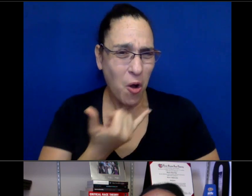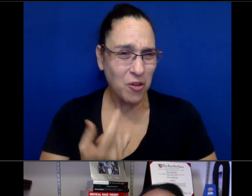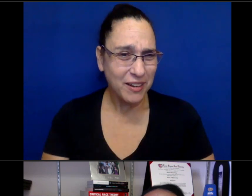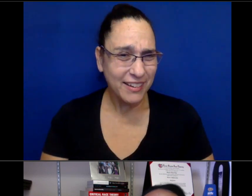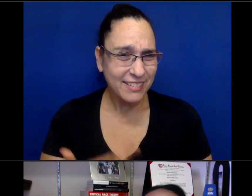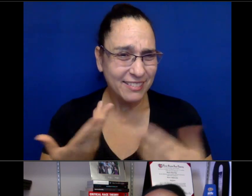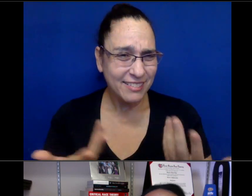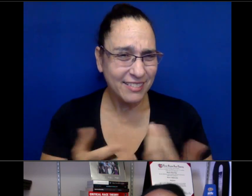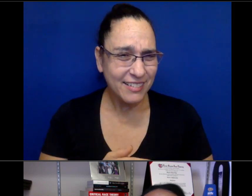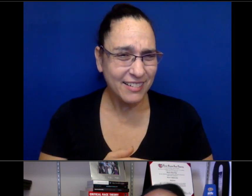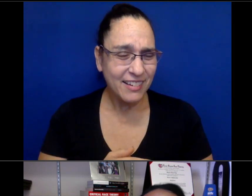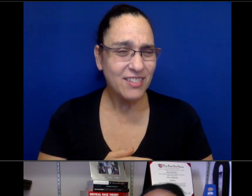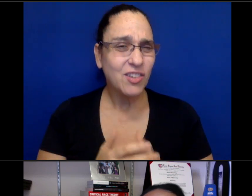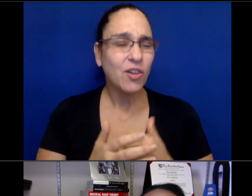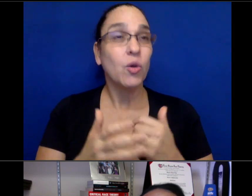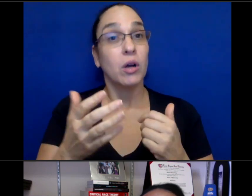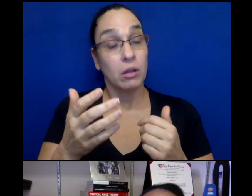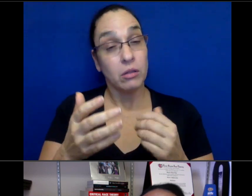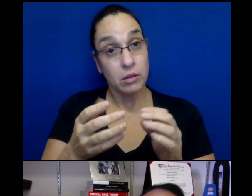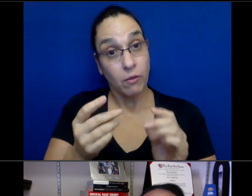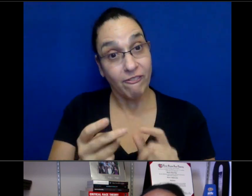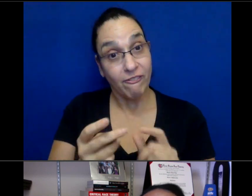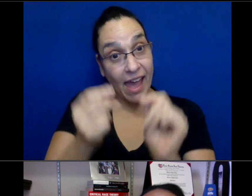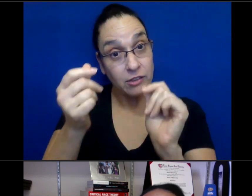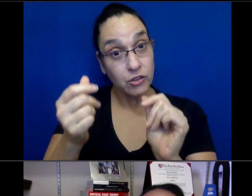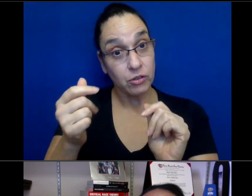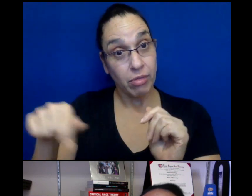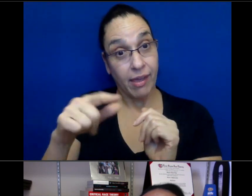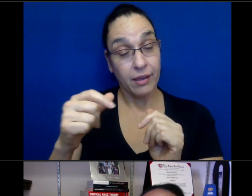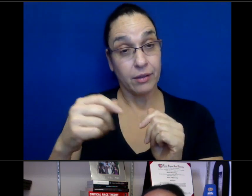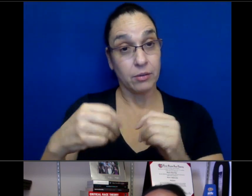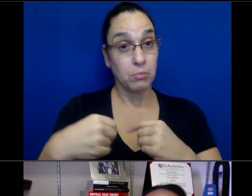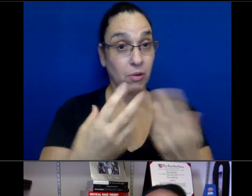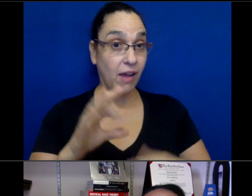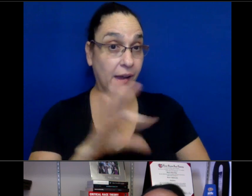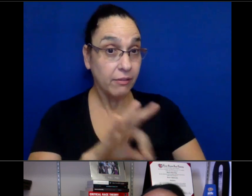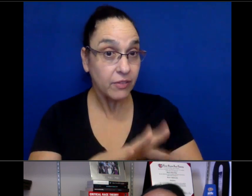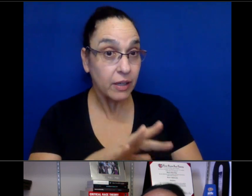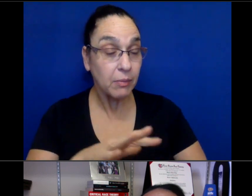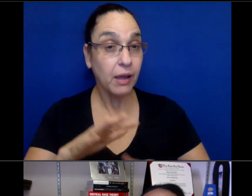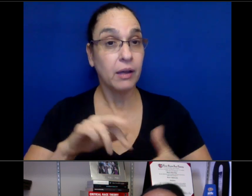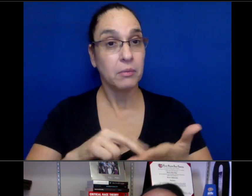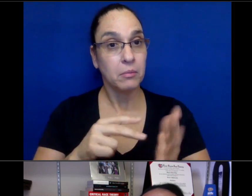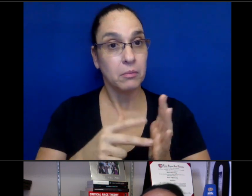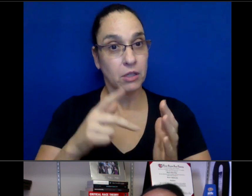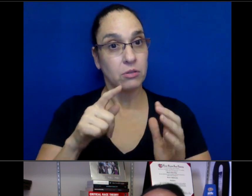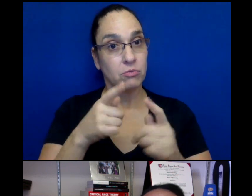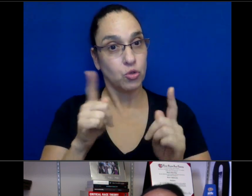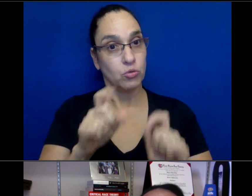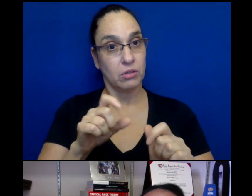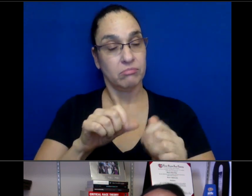the sooner you can get help, get advice in this process, the better, because you'll be able to avoid the mistakes